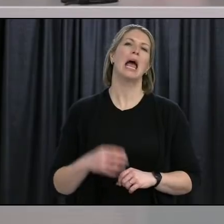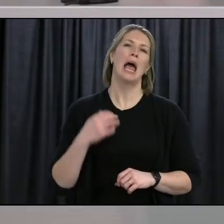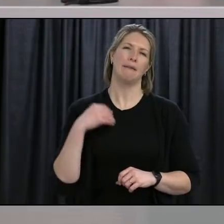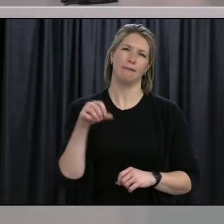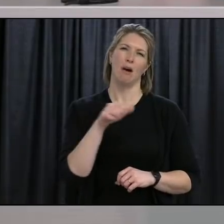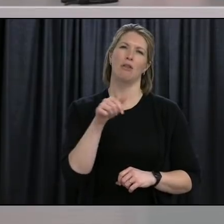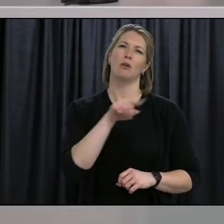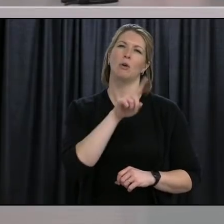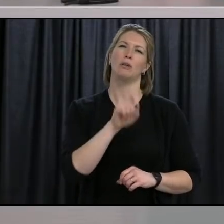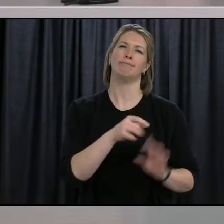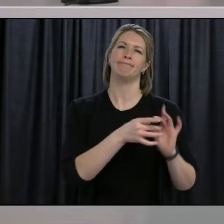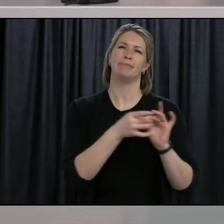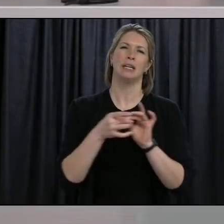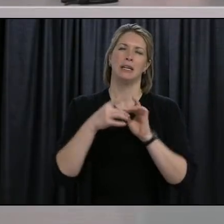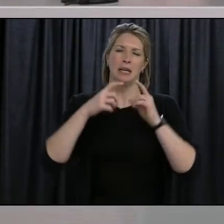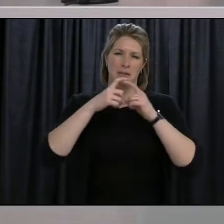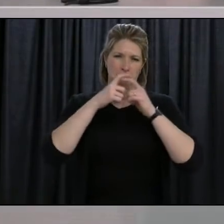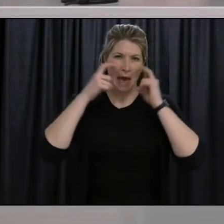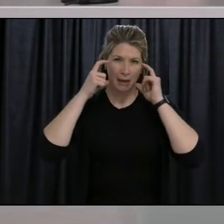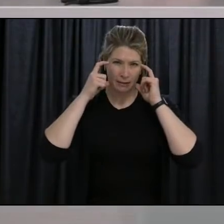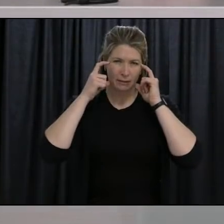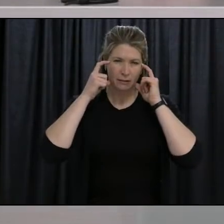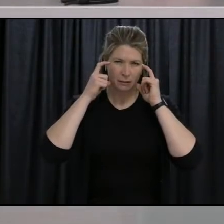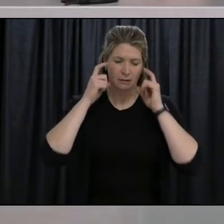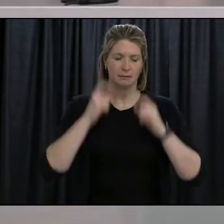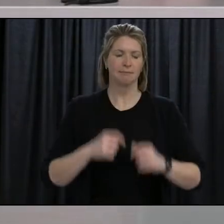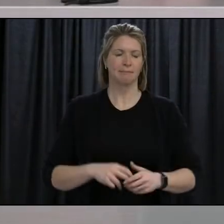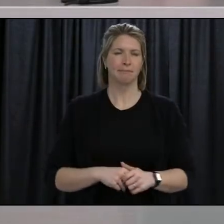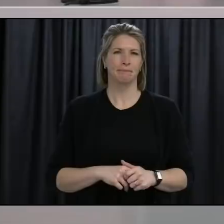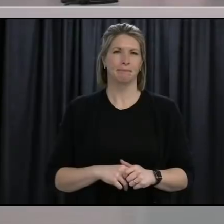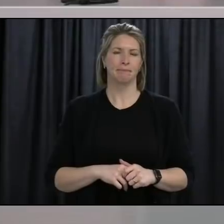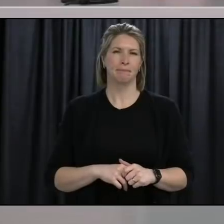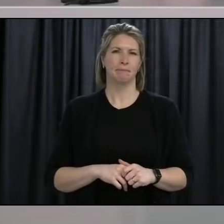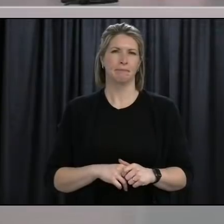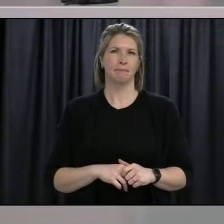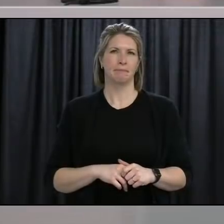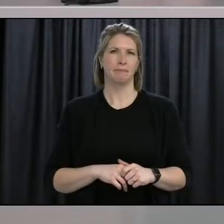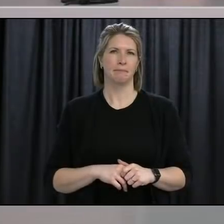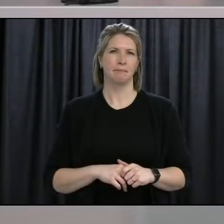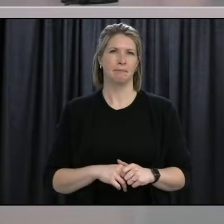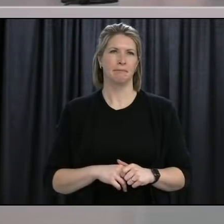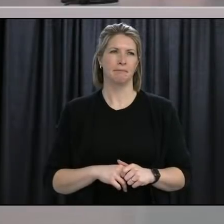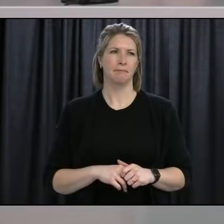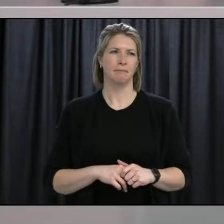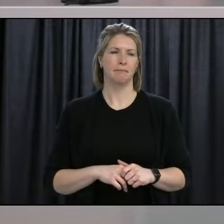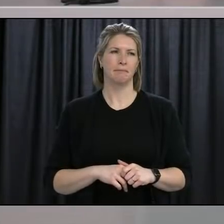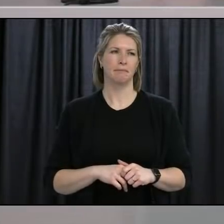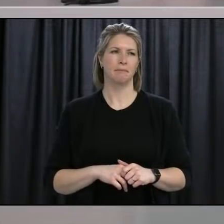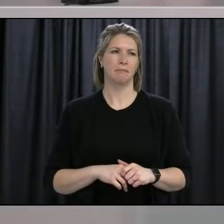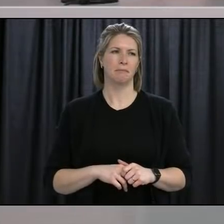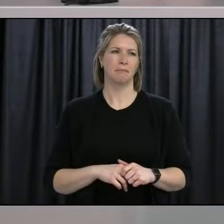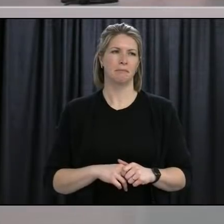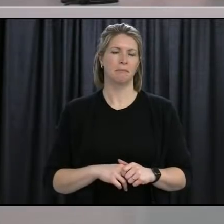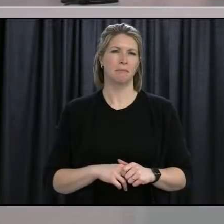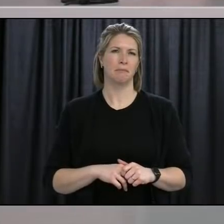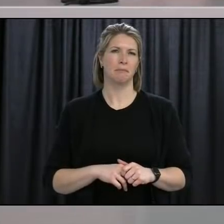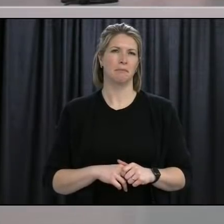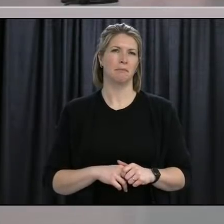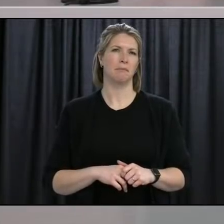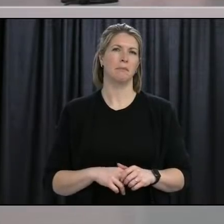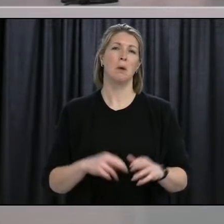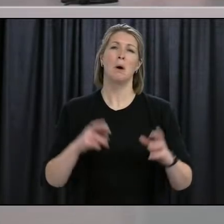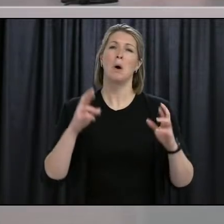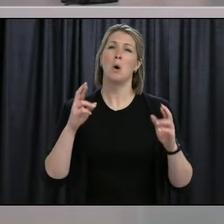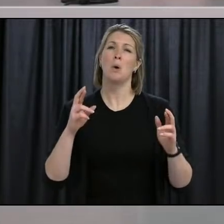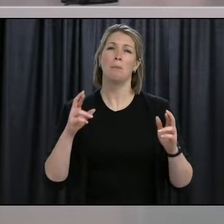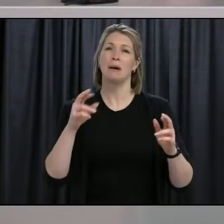public spaces. We don't see hopefully you're not going to see the same kind of mass delusion that we have in other